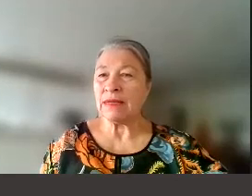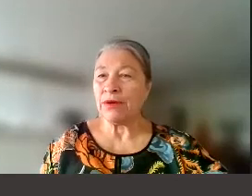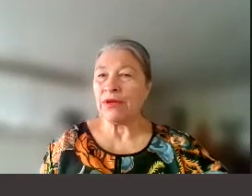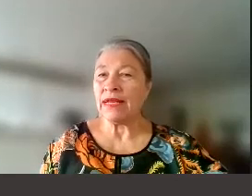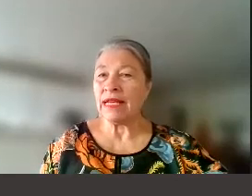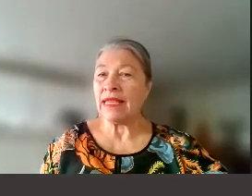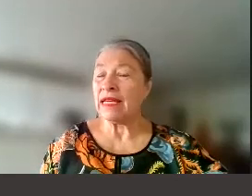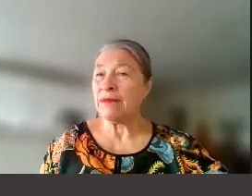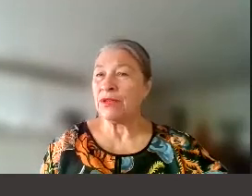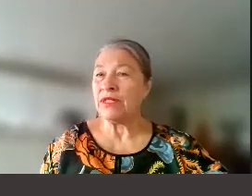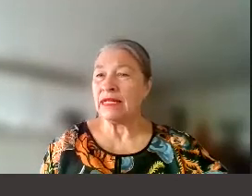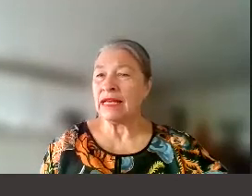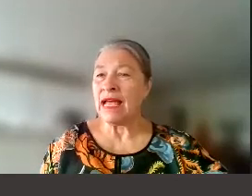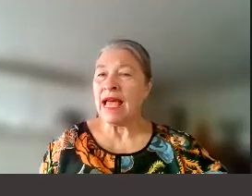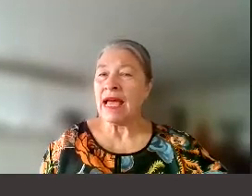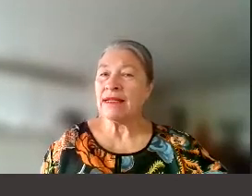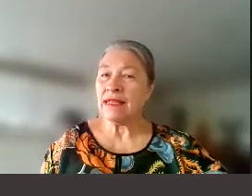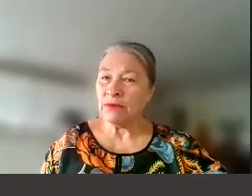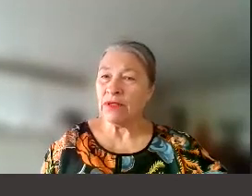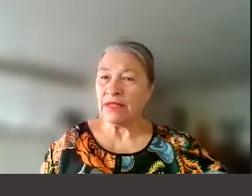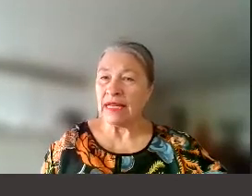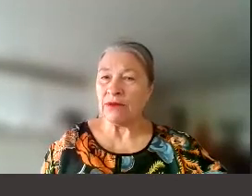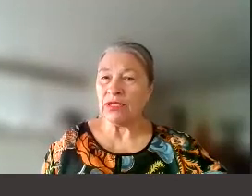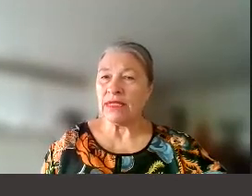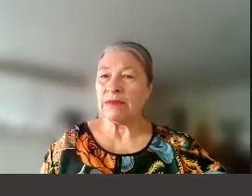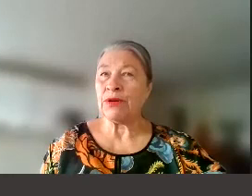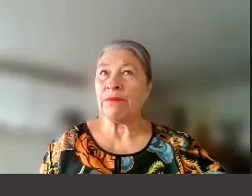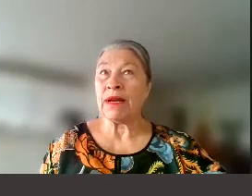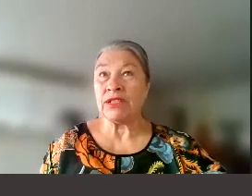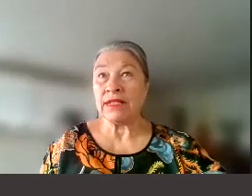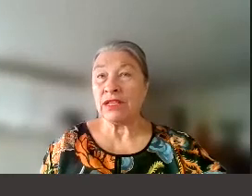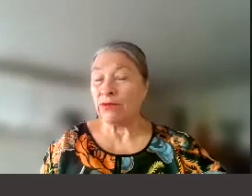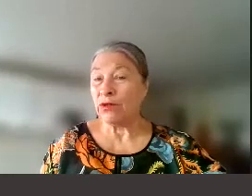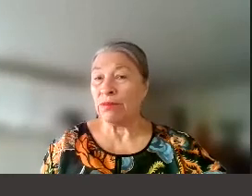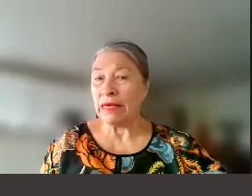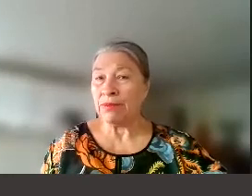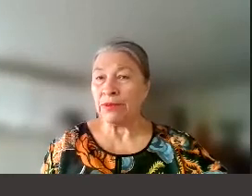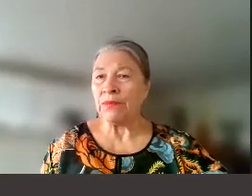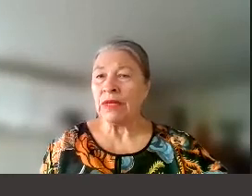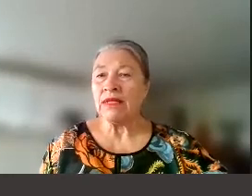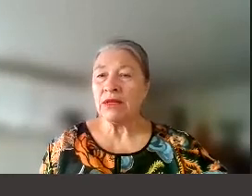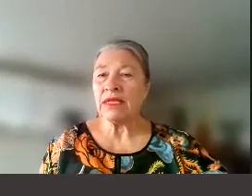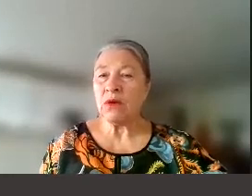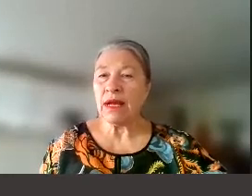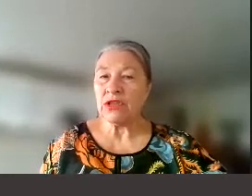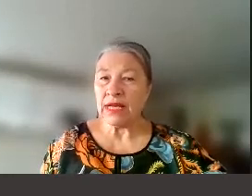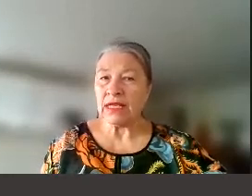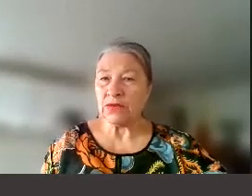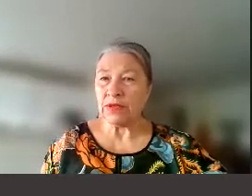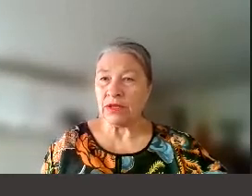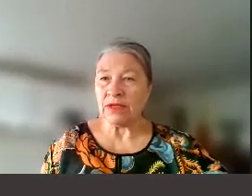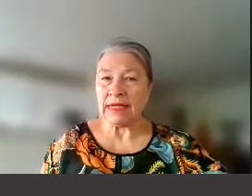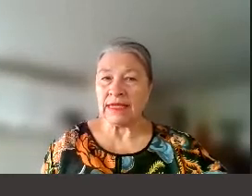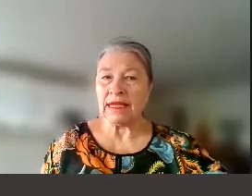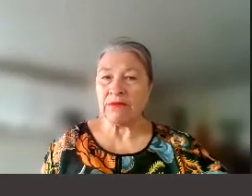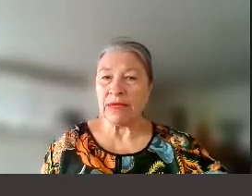languages are spoken in the community, and some of those languages are spoken by just a few people. So it's quite a challenge